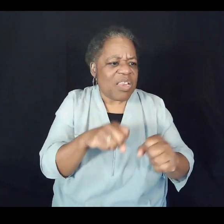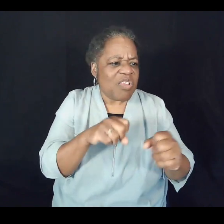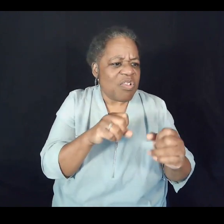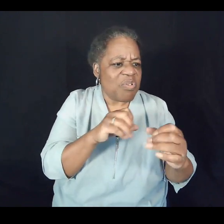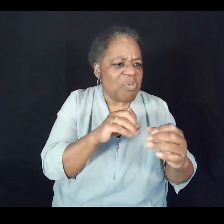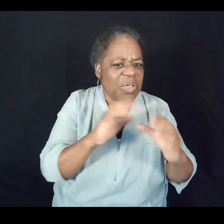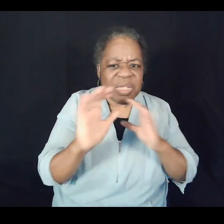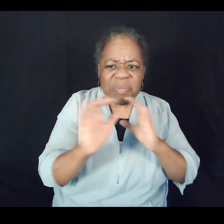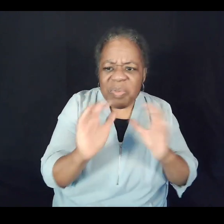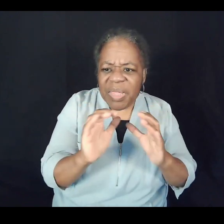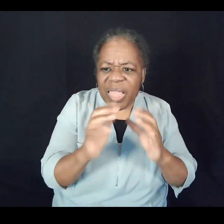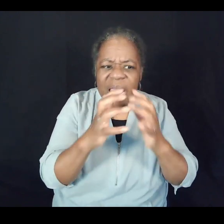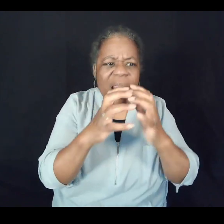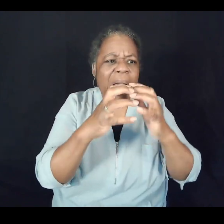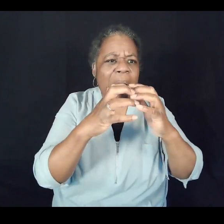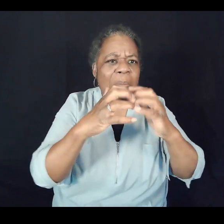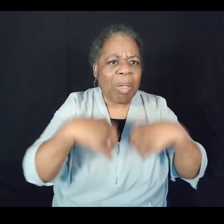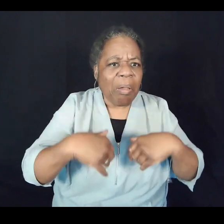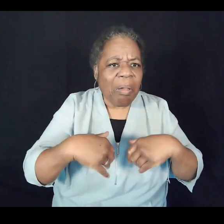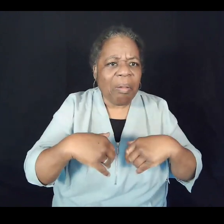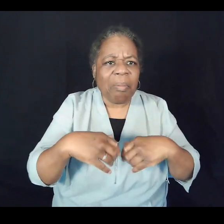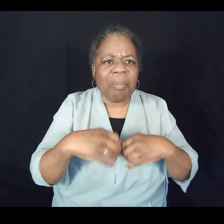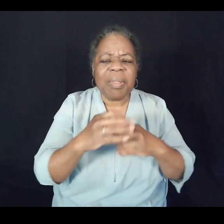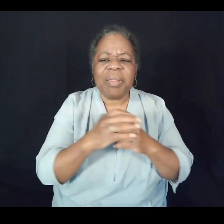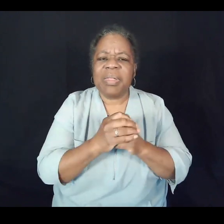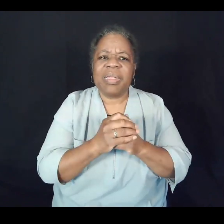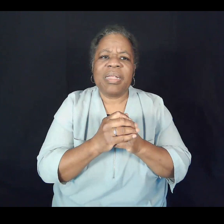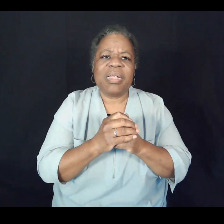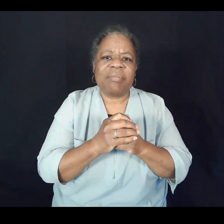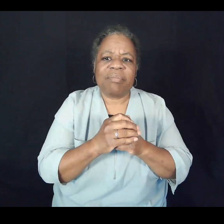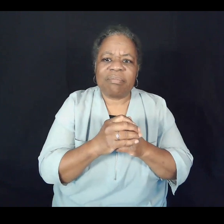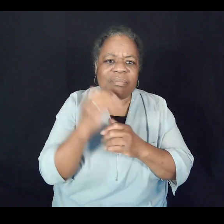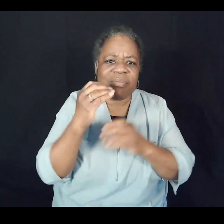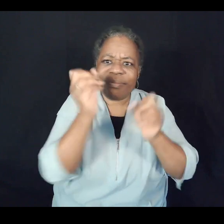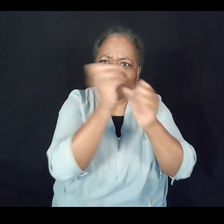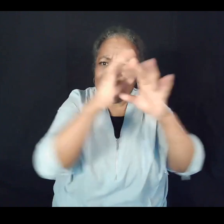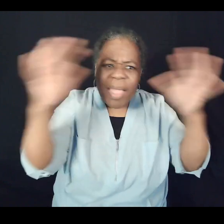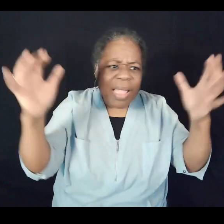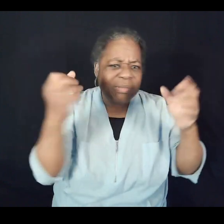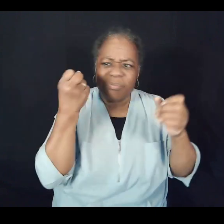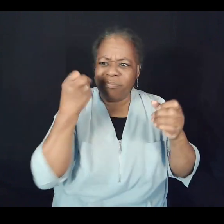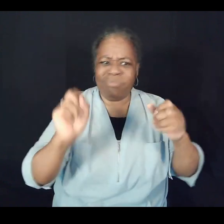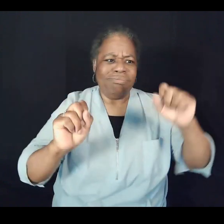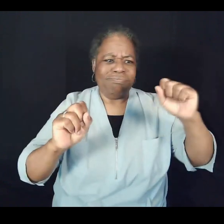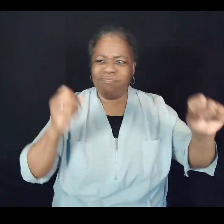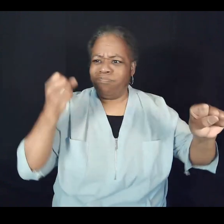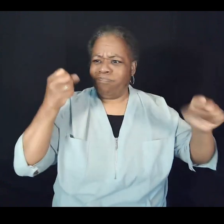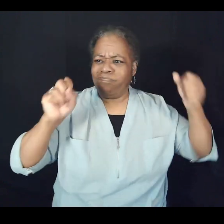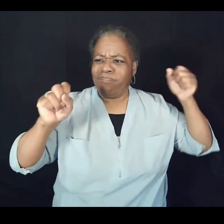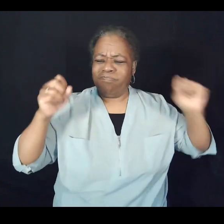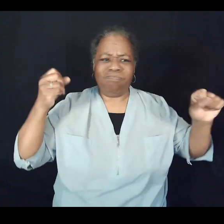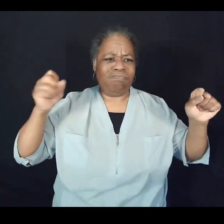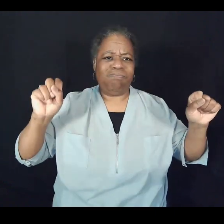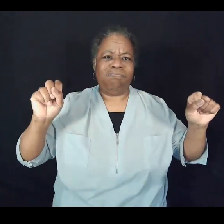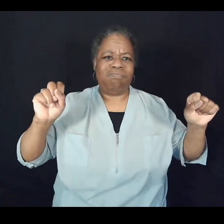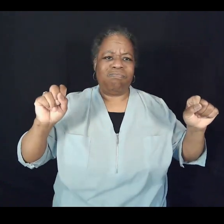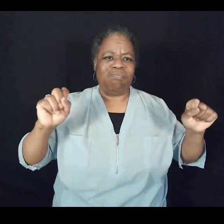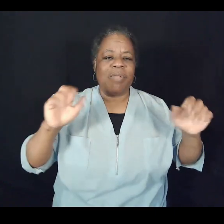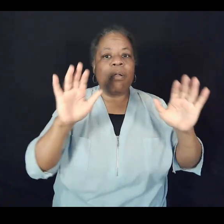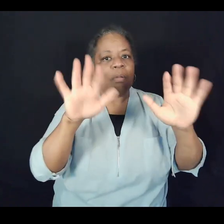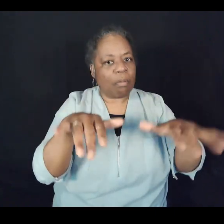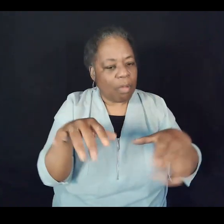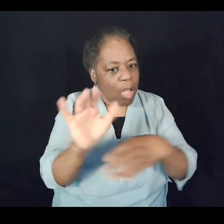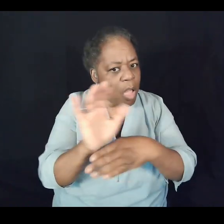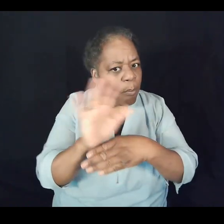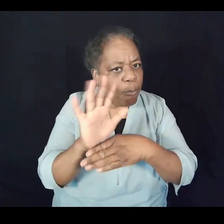gone. Imagine the anarchy. I mean, you don't even have to imagine this, as there are countless movies that have